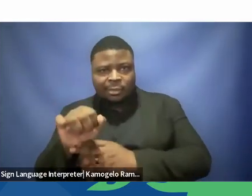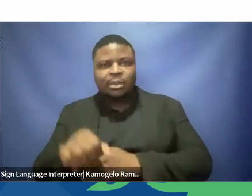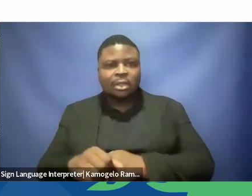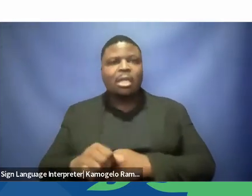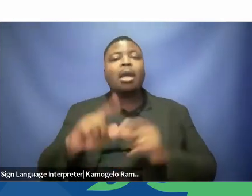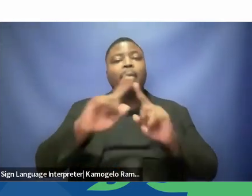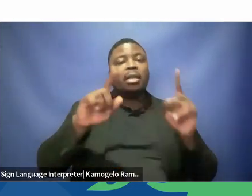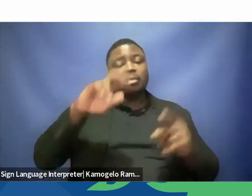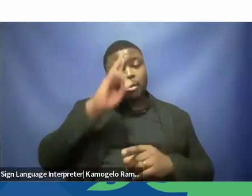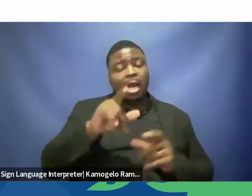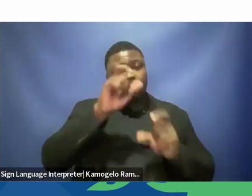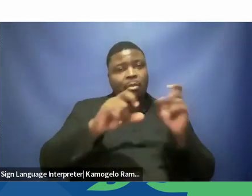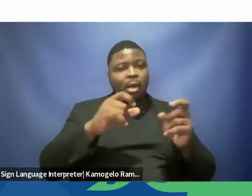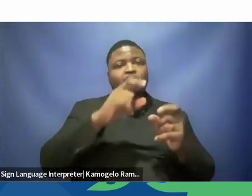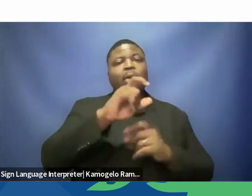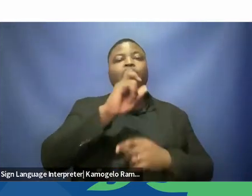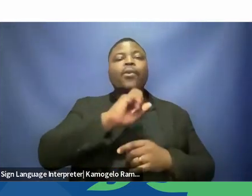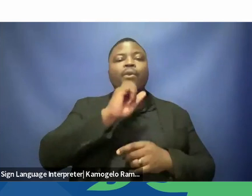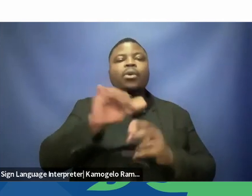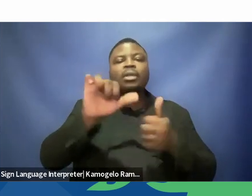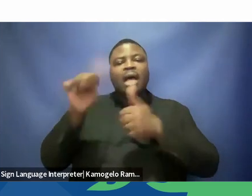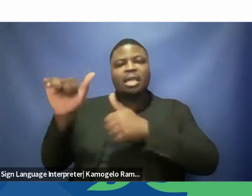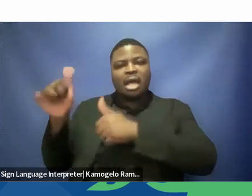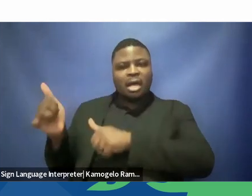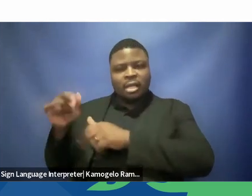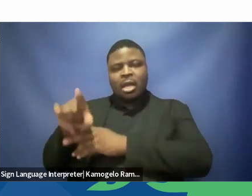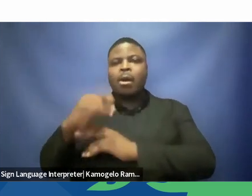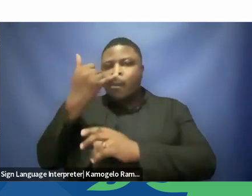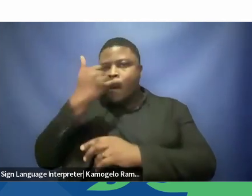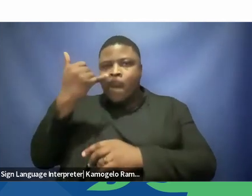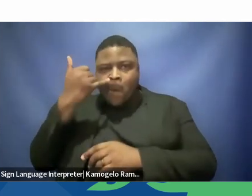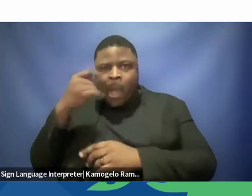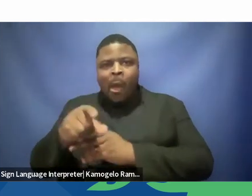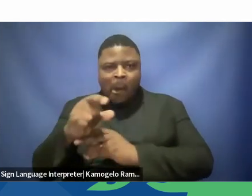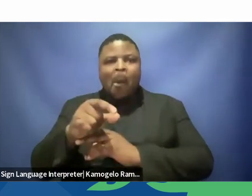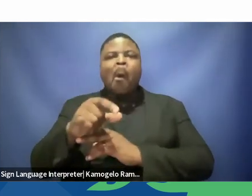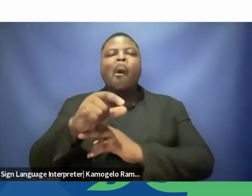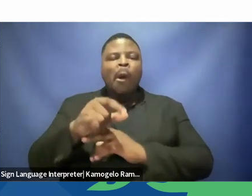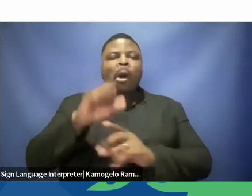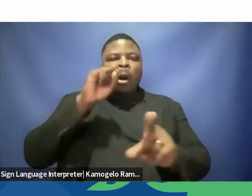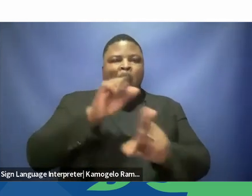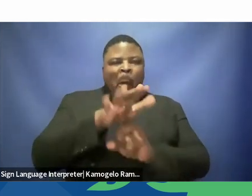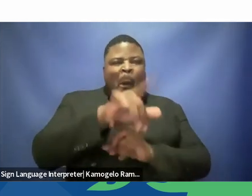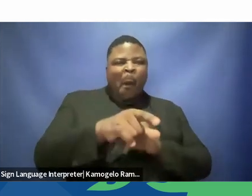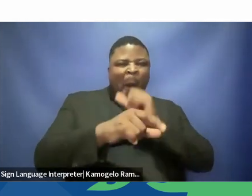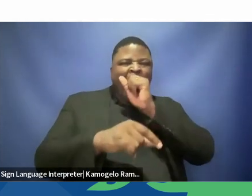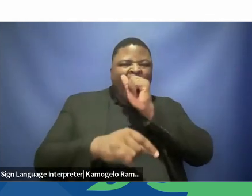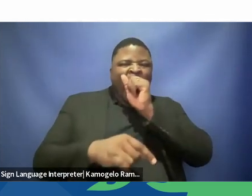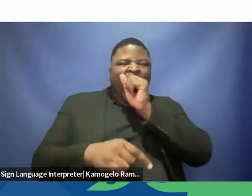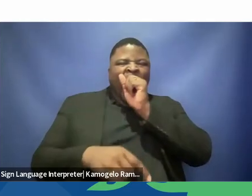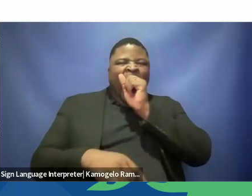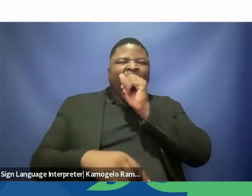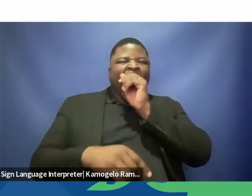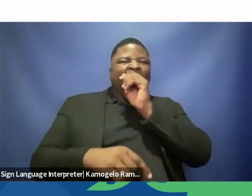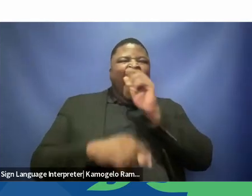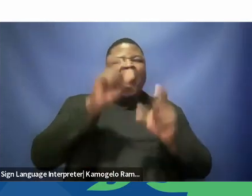other drugs to enhance the euphoria that they're already experiencing. So you'd find that people